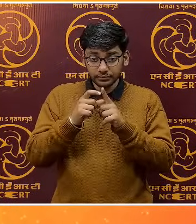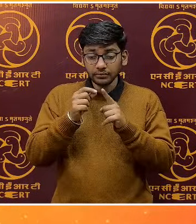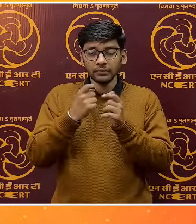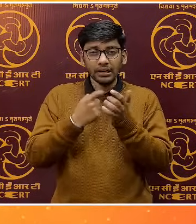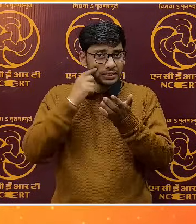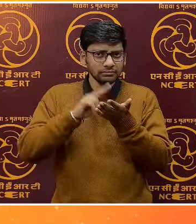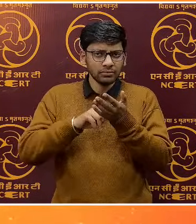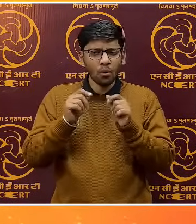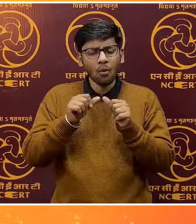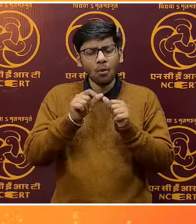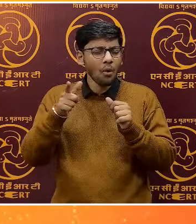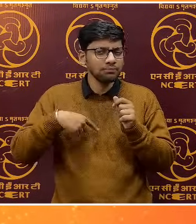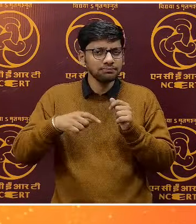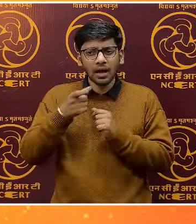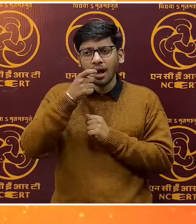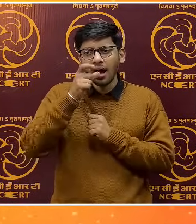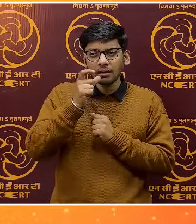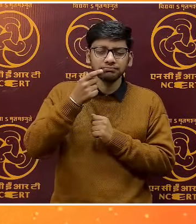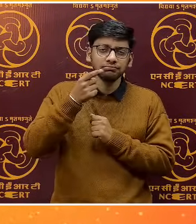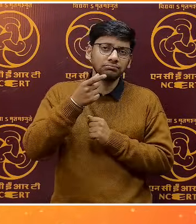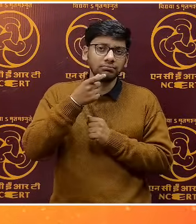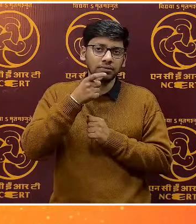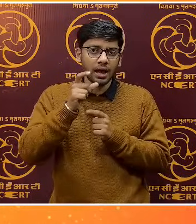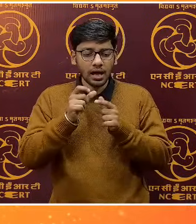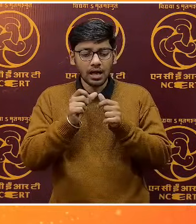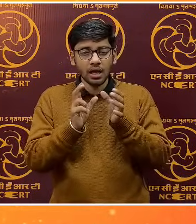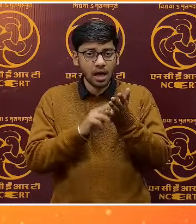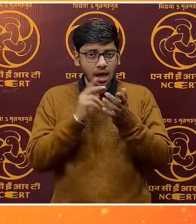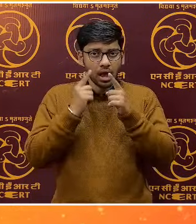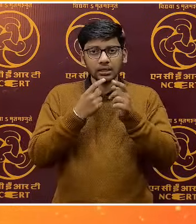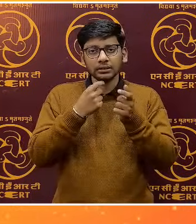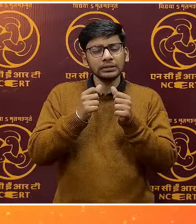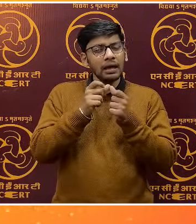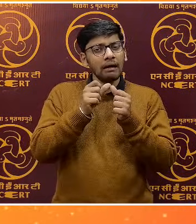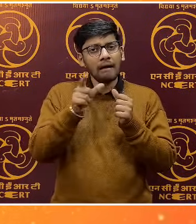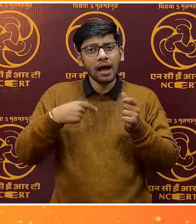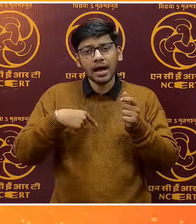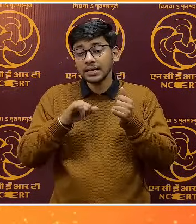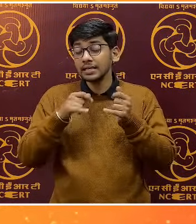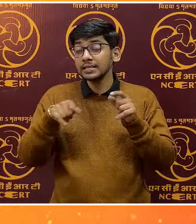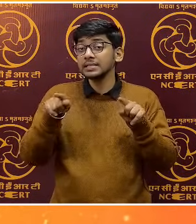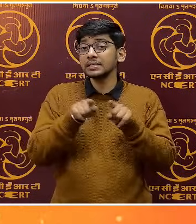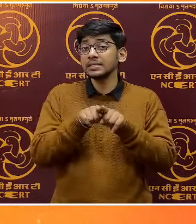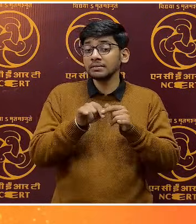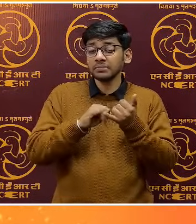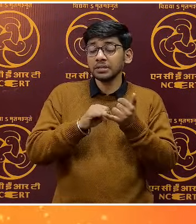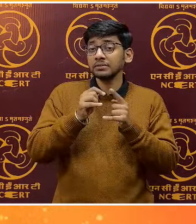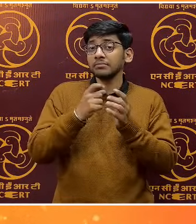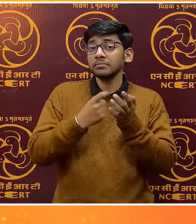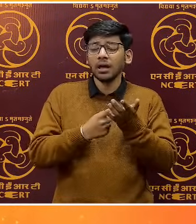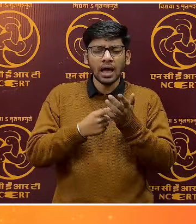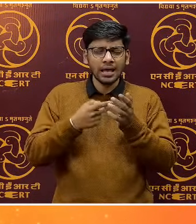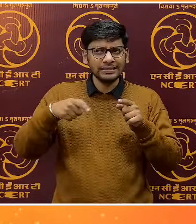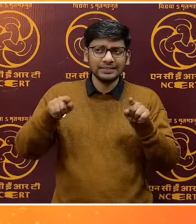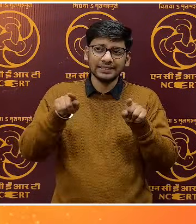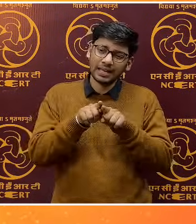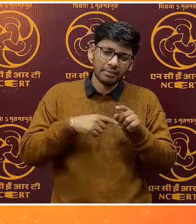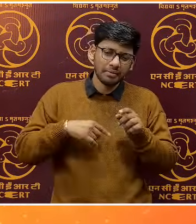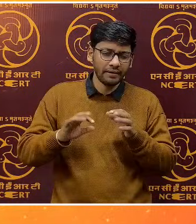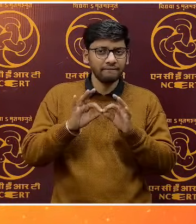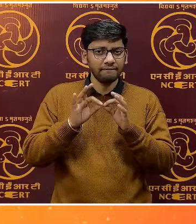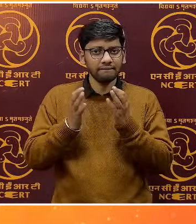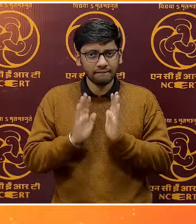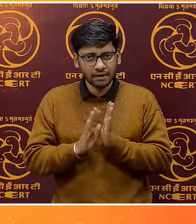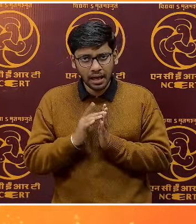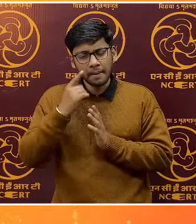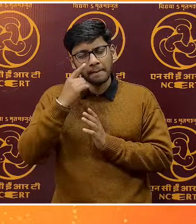aunts, siblings, right? So likewise, the sparrows, we also have a family. As you can see on the screen, we have